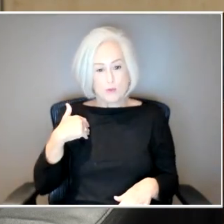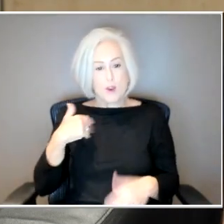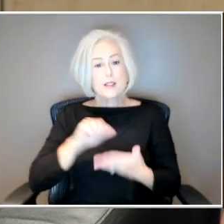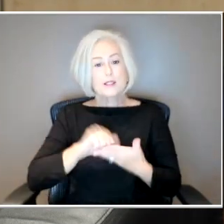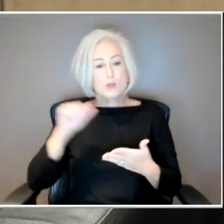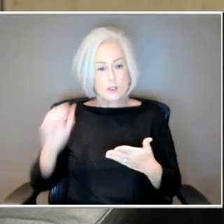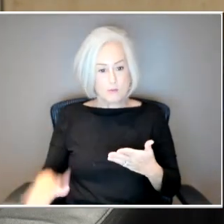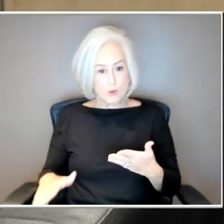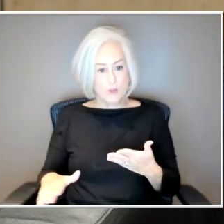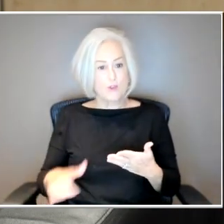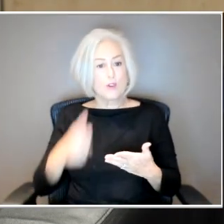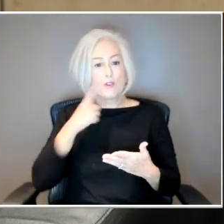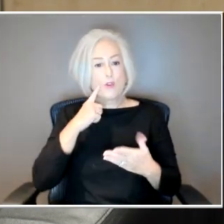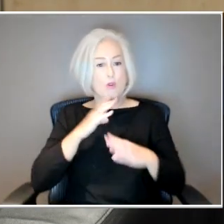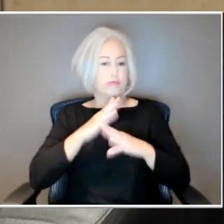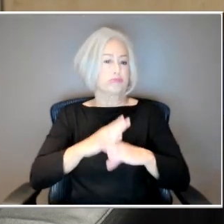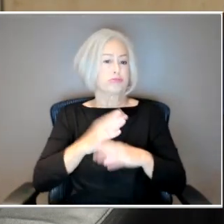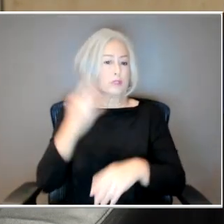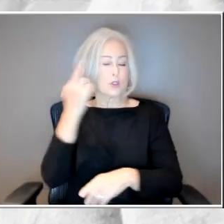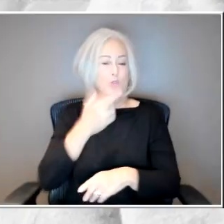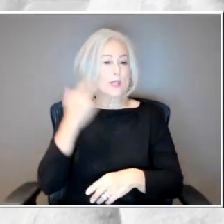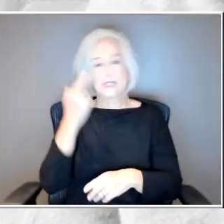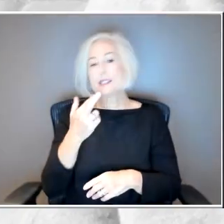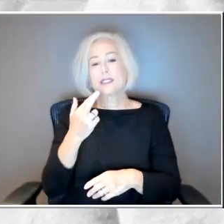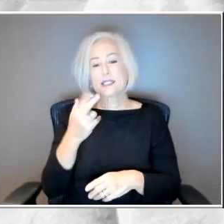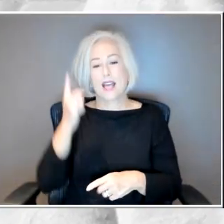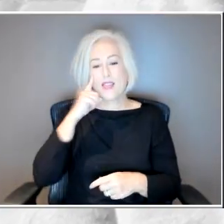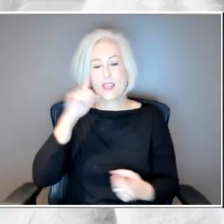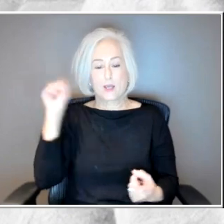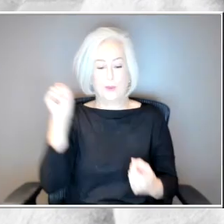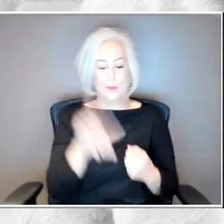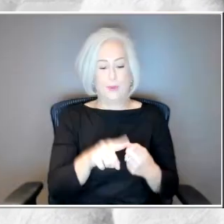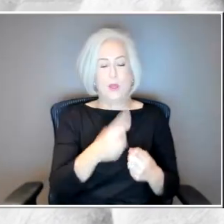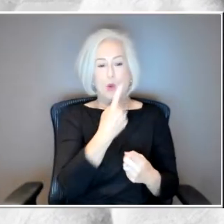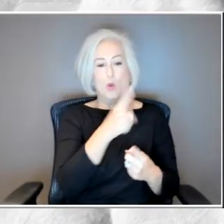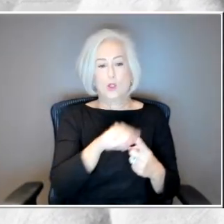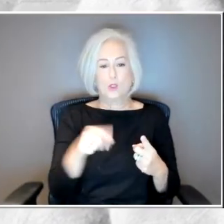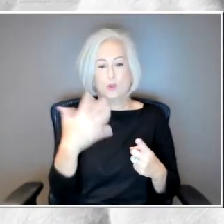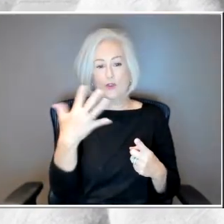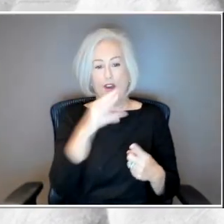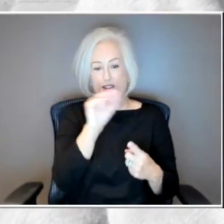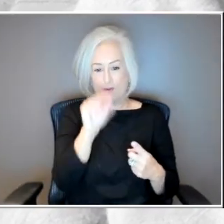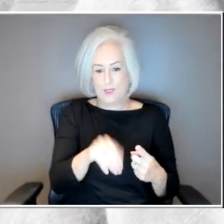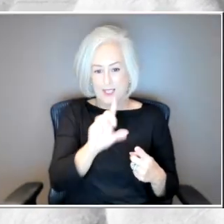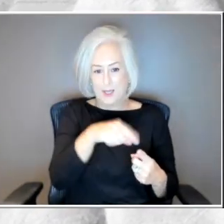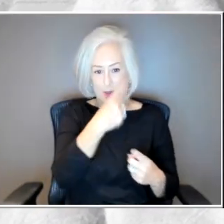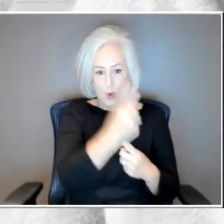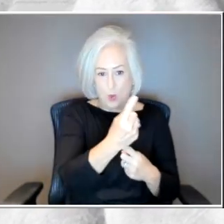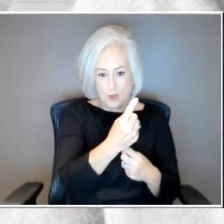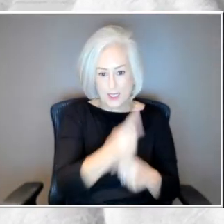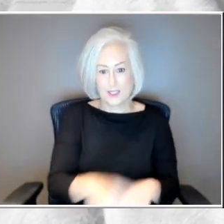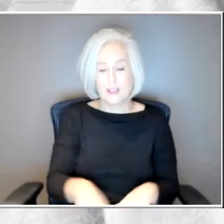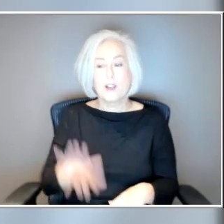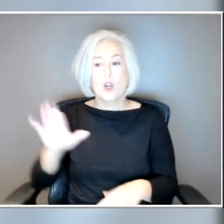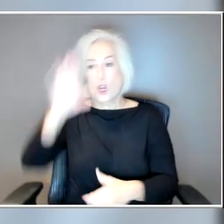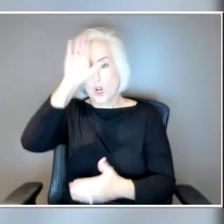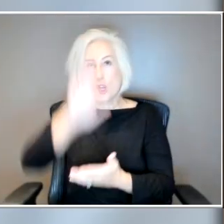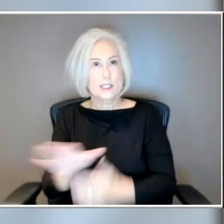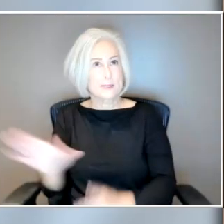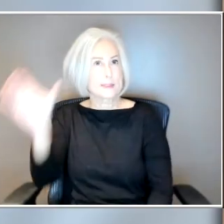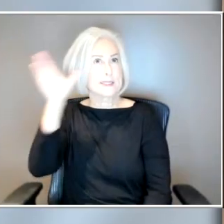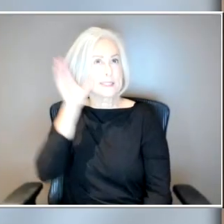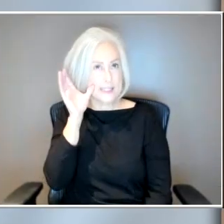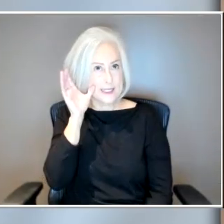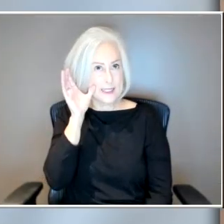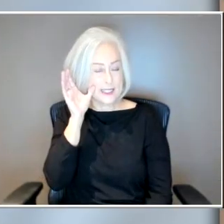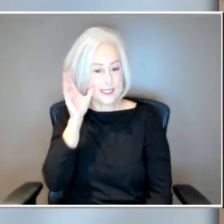than 1 to 5%. Mackenzie talked with her husband, who listened closely and said, I feel like I talk out loud to